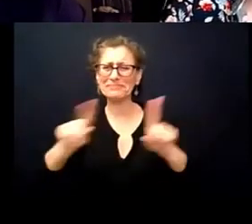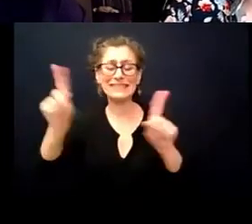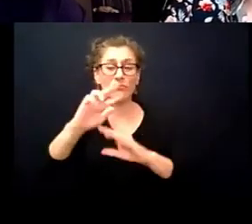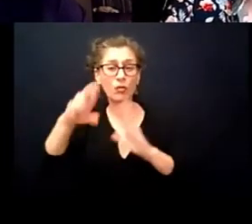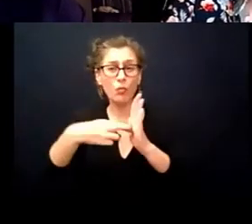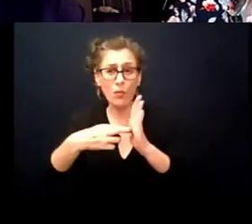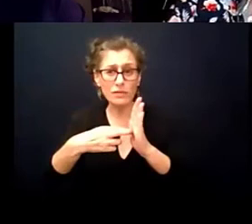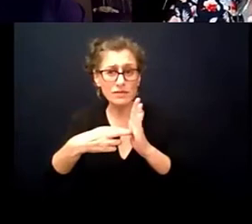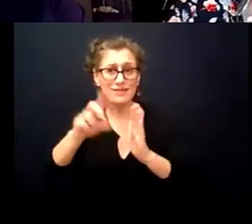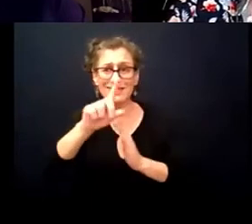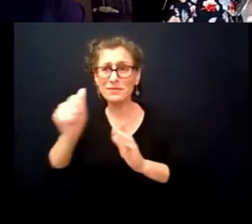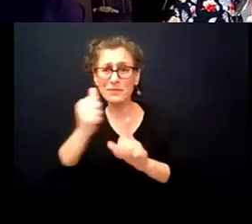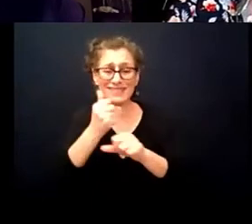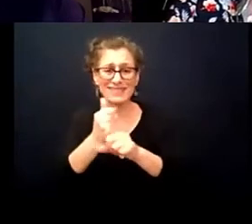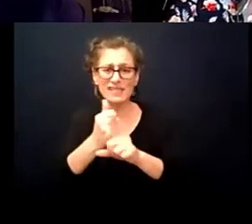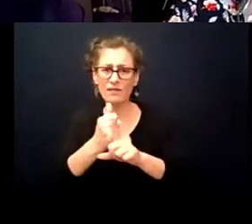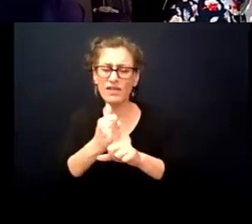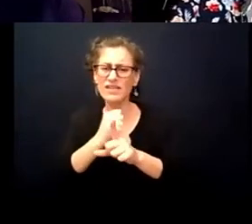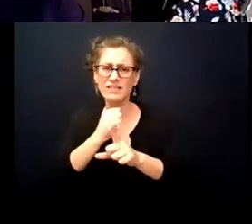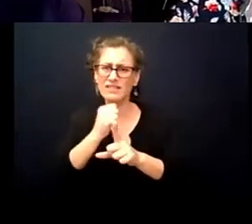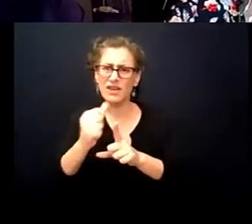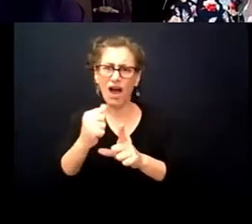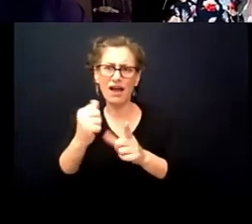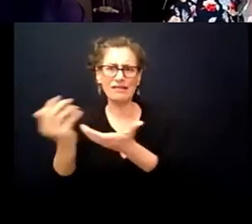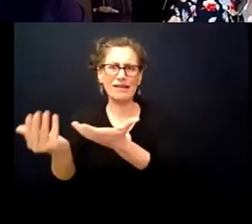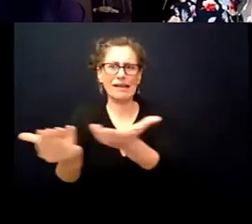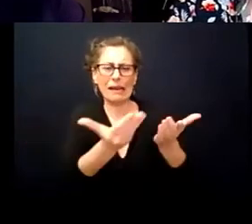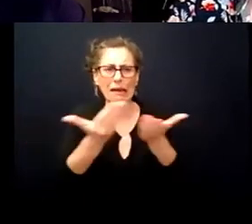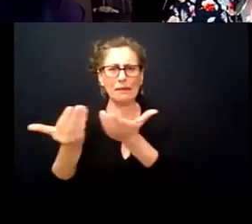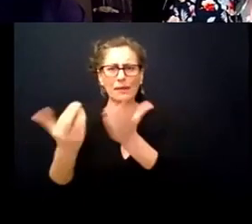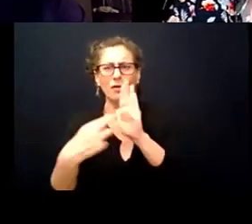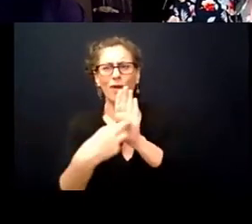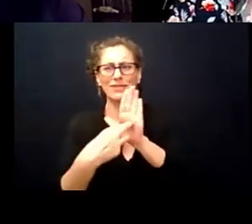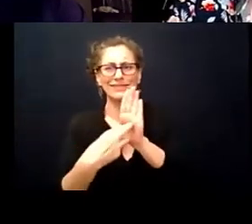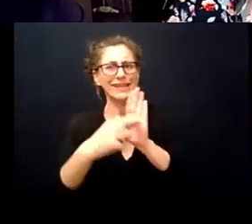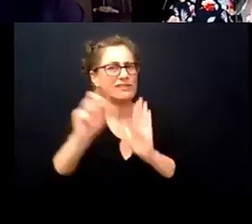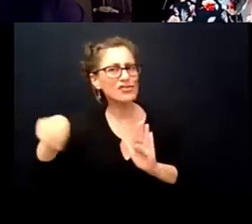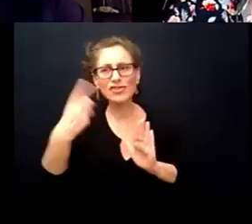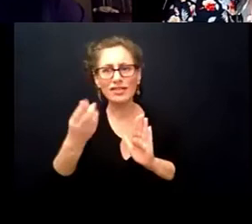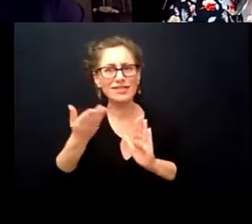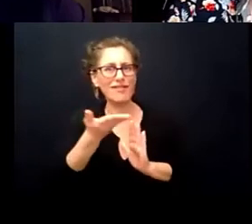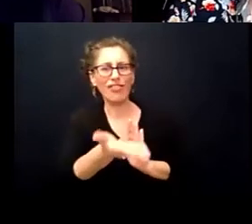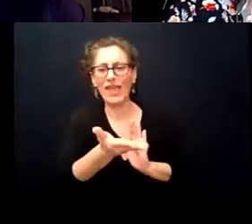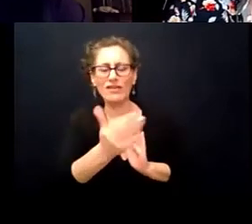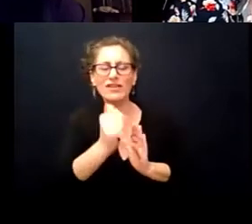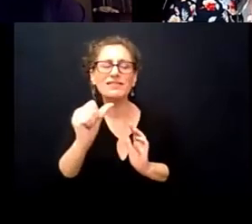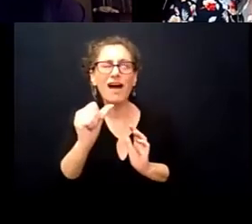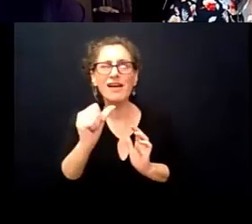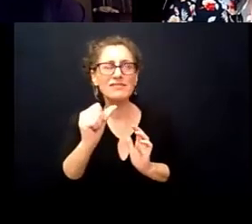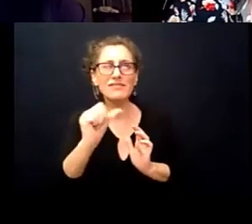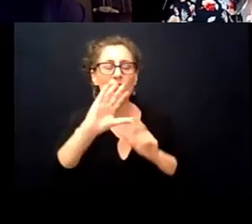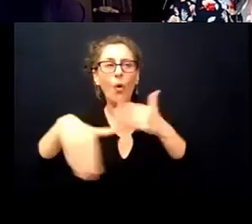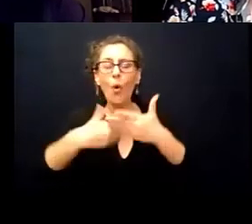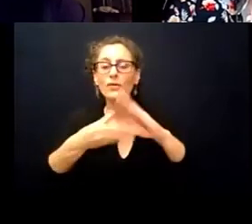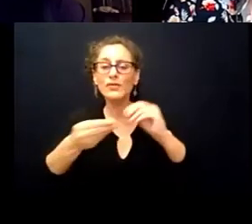not asked to carry the burden of representation, it's not the whole narrative